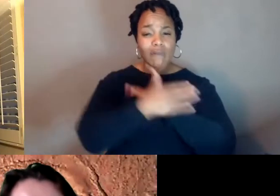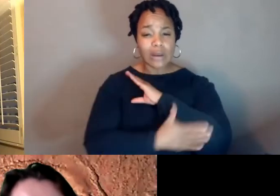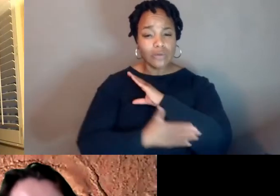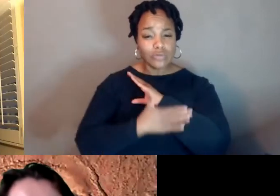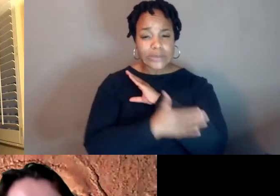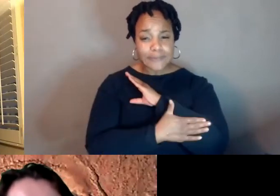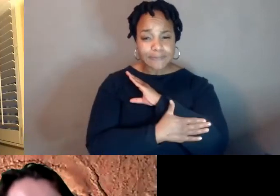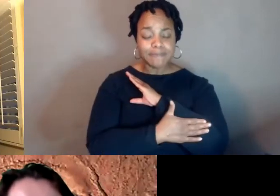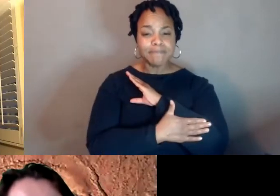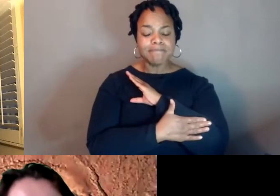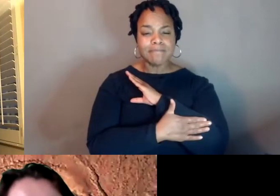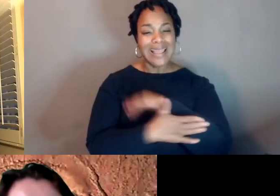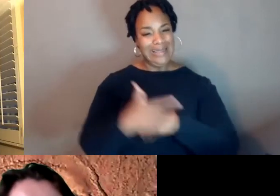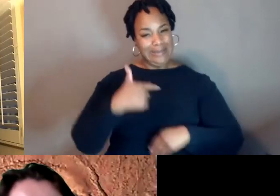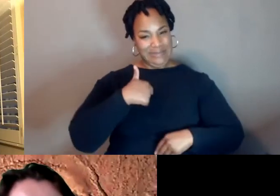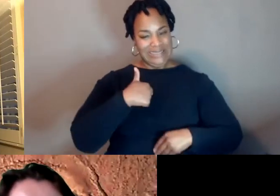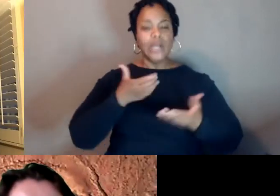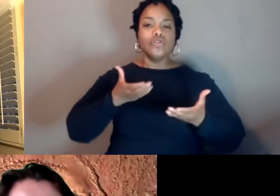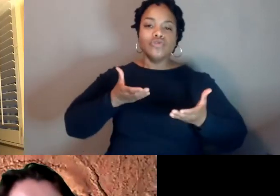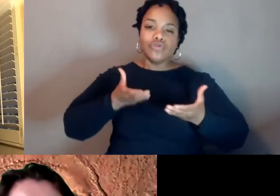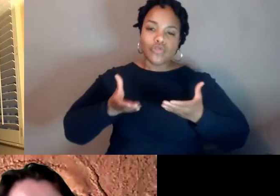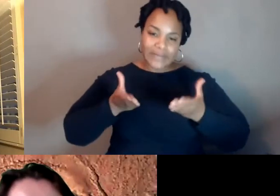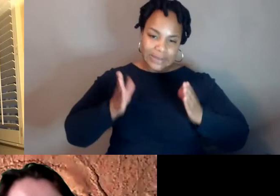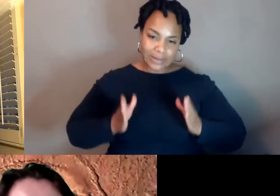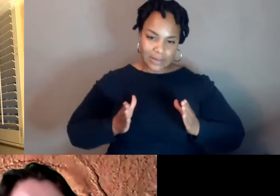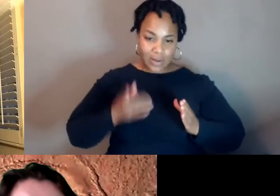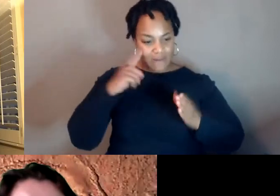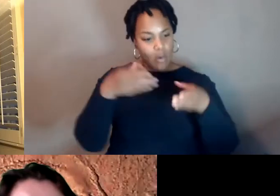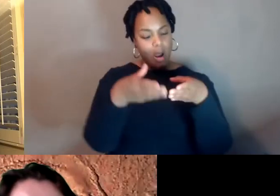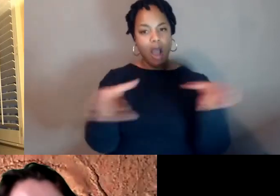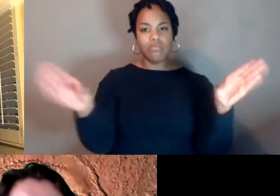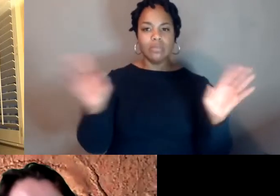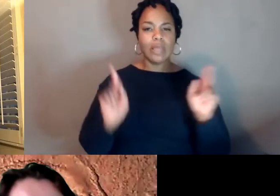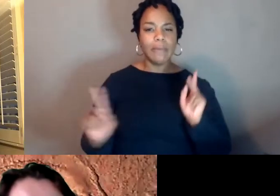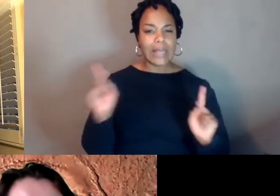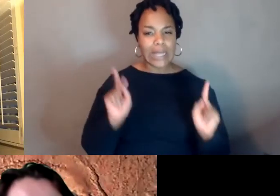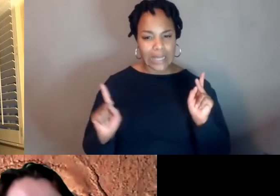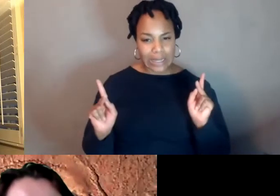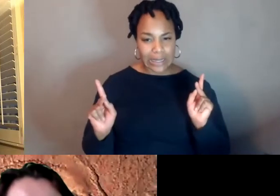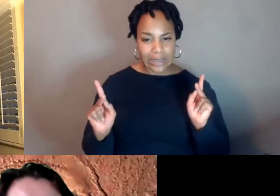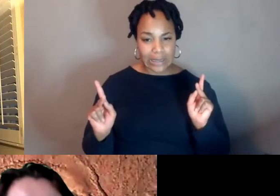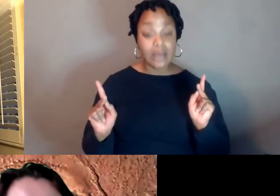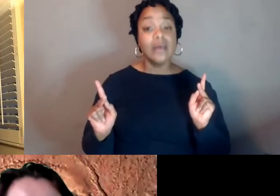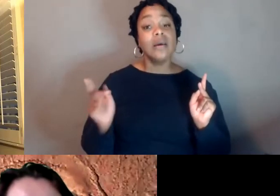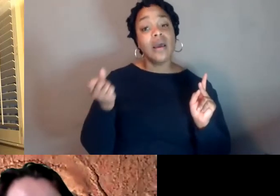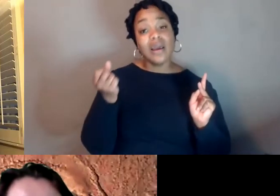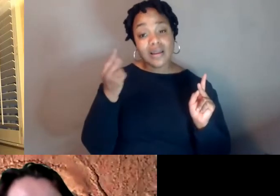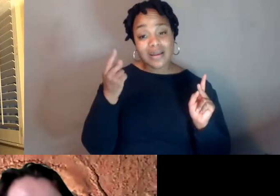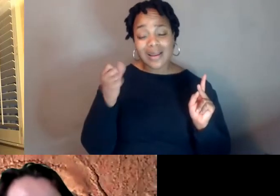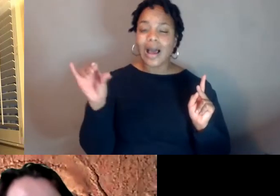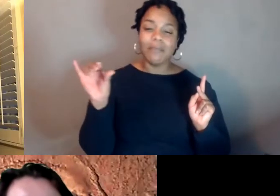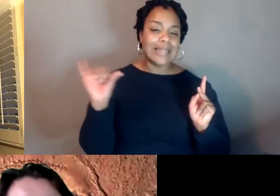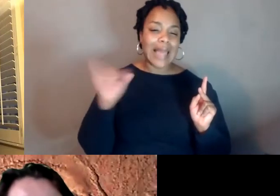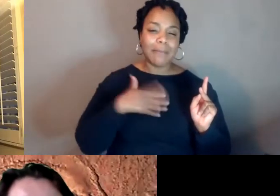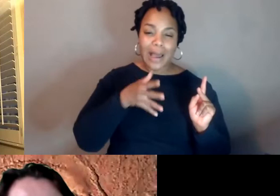you're a servant of the people, and there is no place for anyone, as my mom would